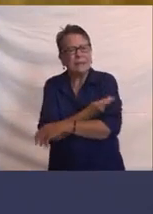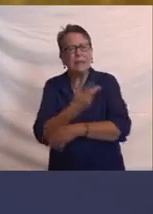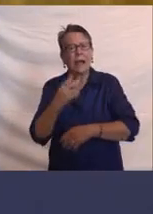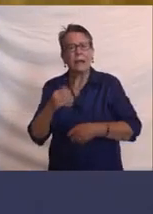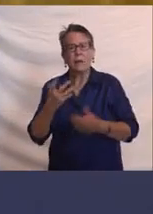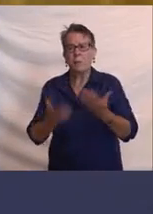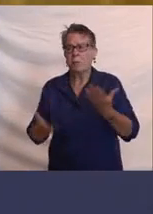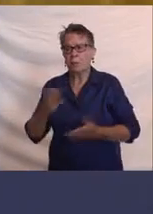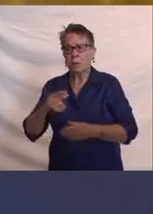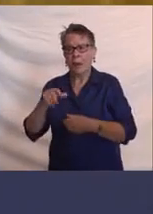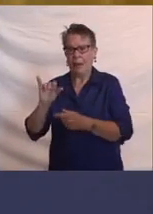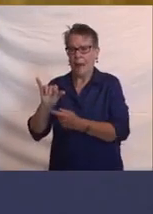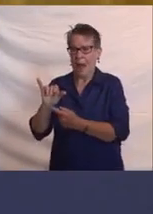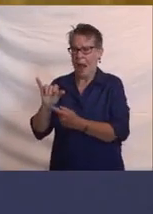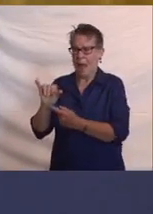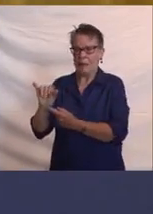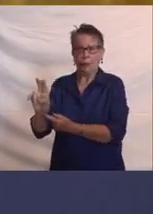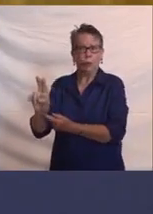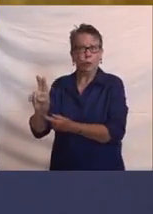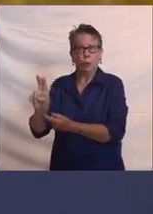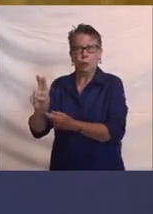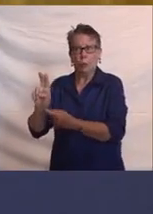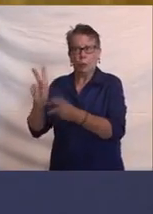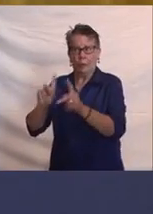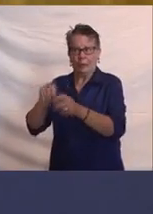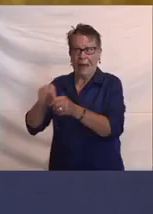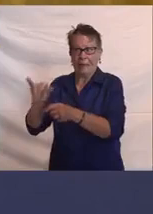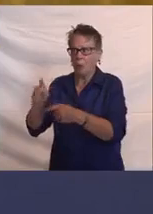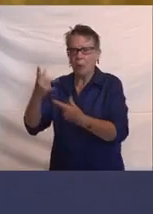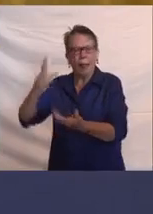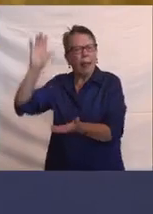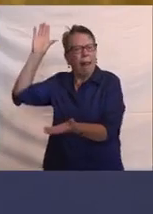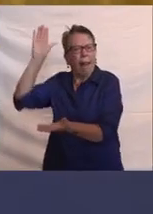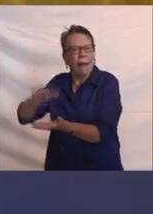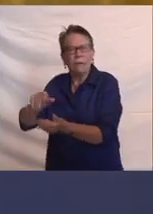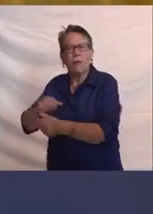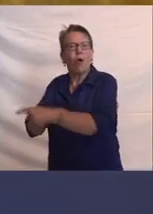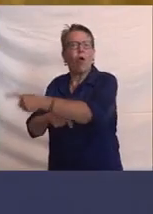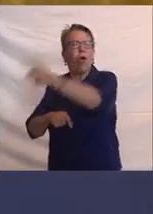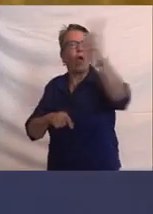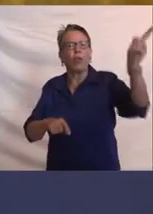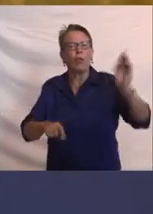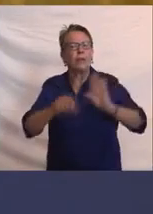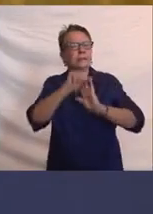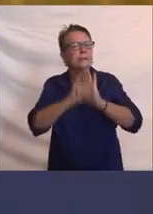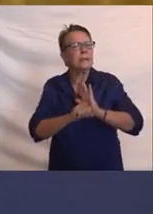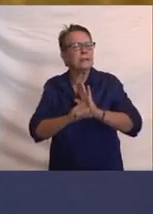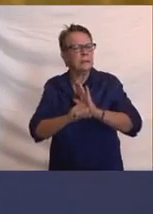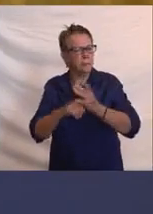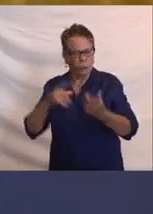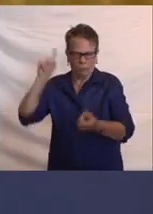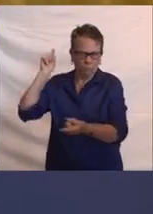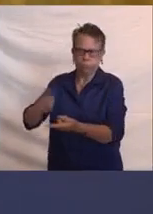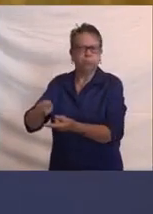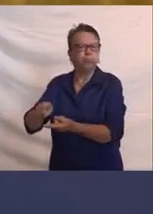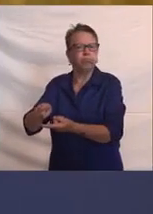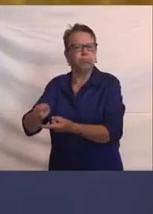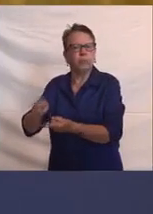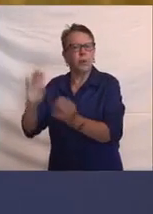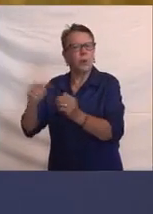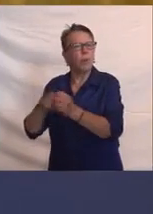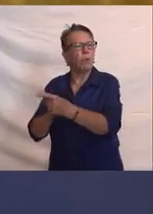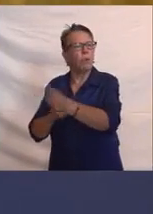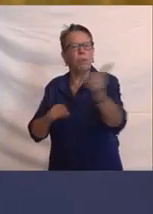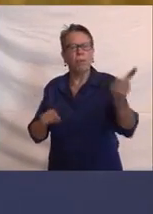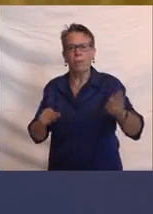state in America. Those are 2 facts, and we'll just leave it at that. Good afternoon. Good afternoon, Governor. Governor Murphy, will